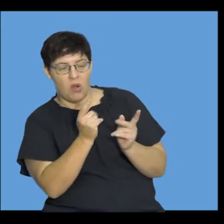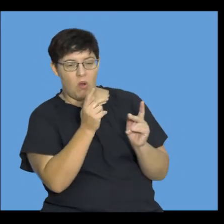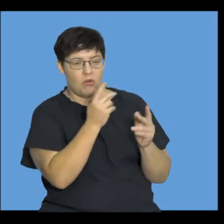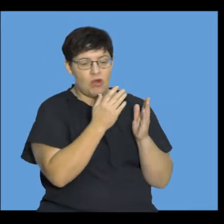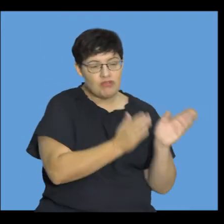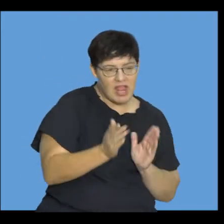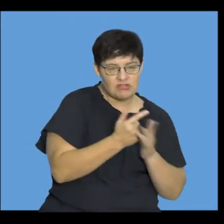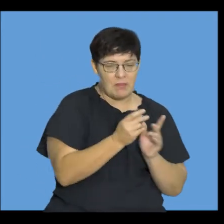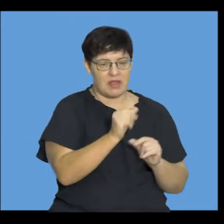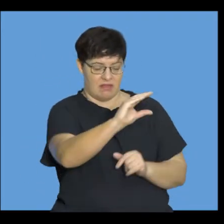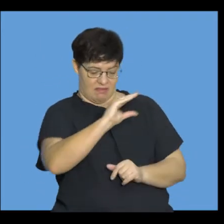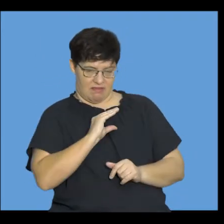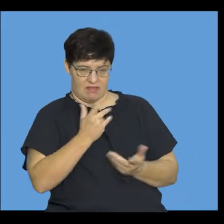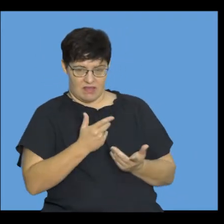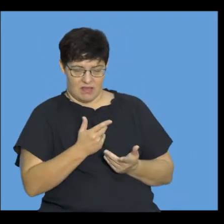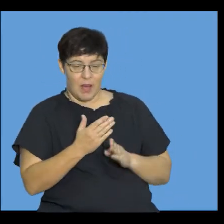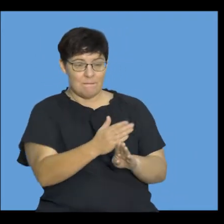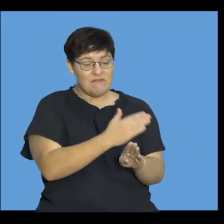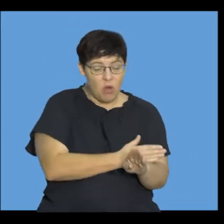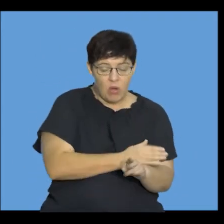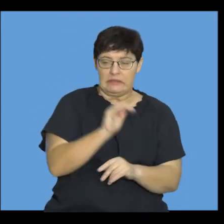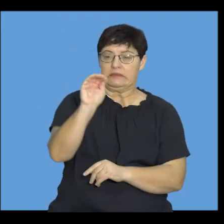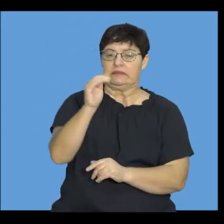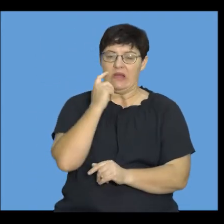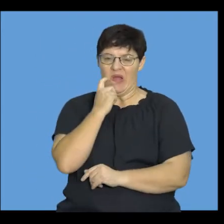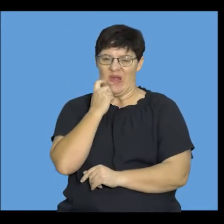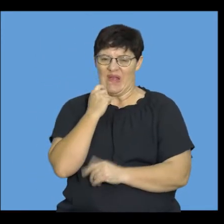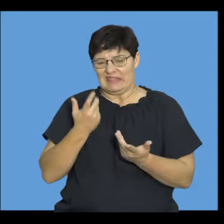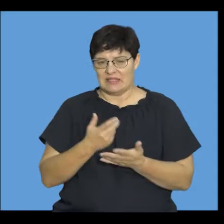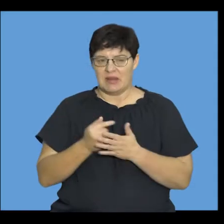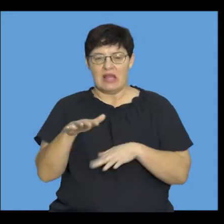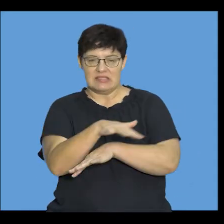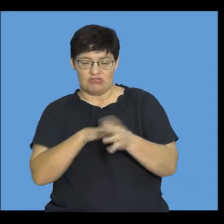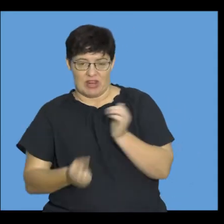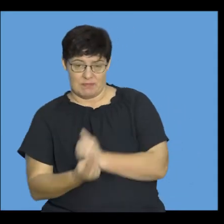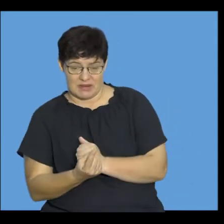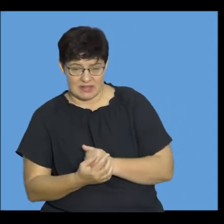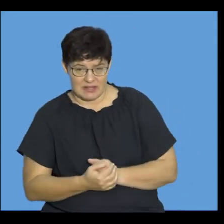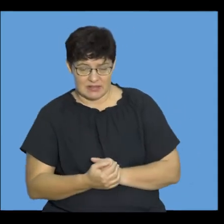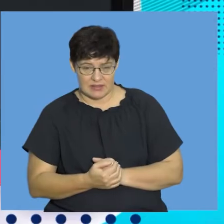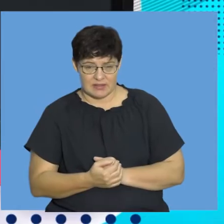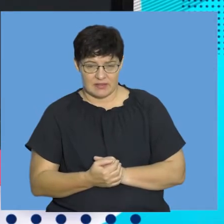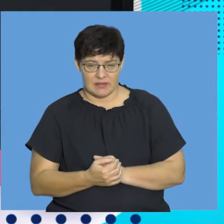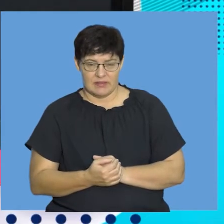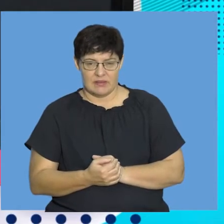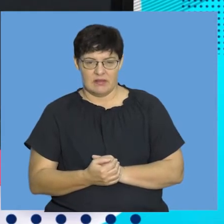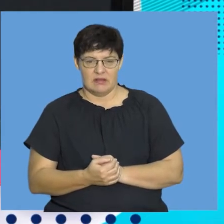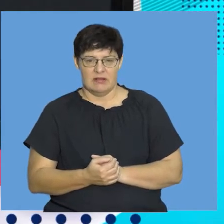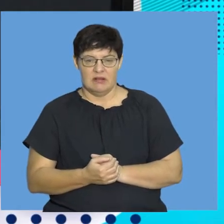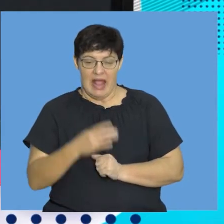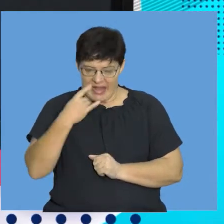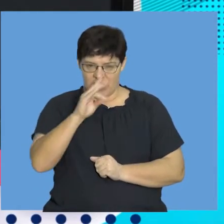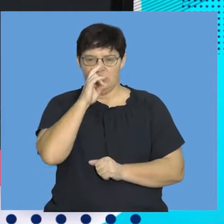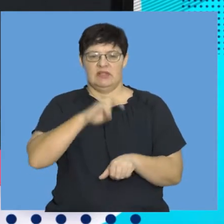of funding in advance. In other words, yes, you may have a situation where you're going to need